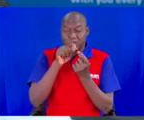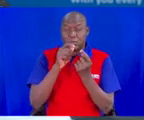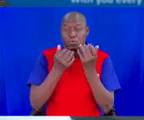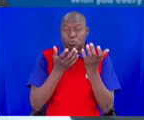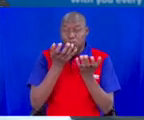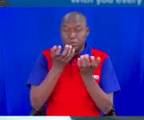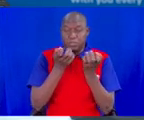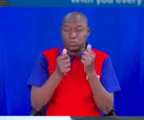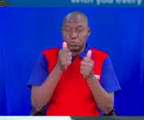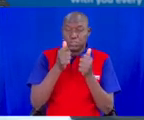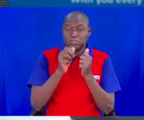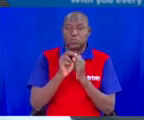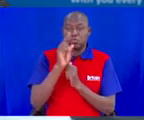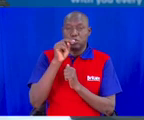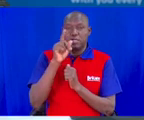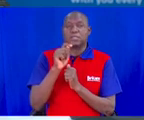units